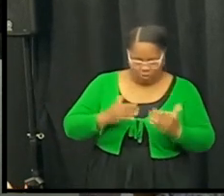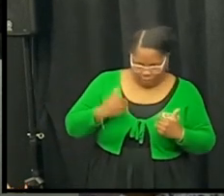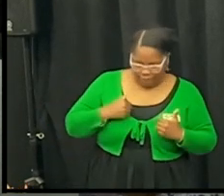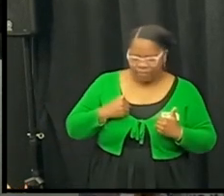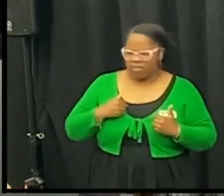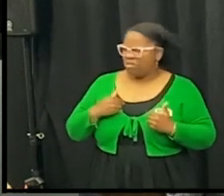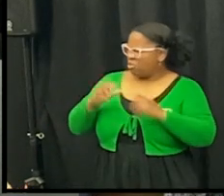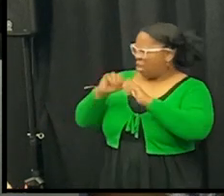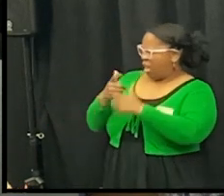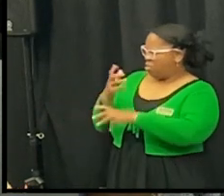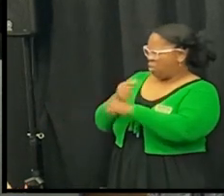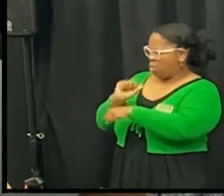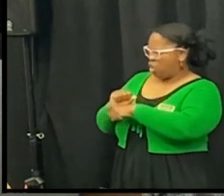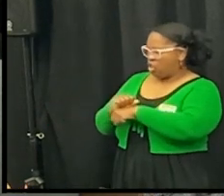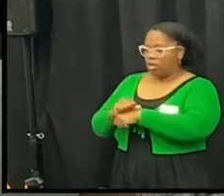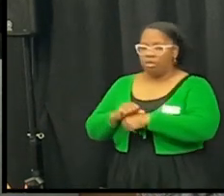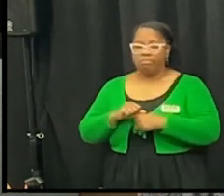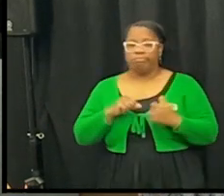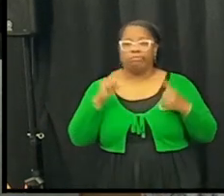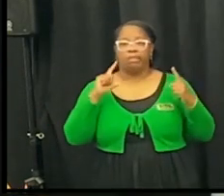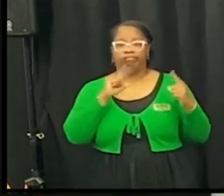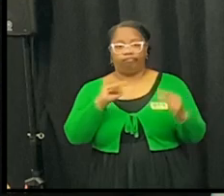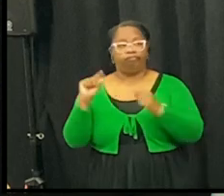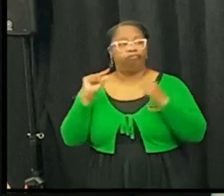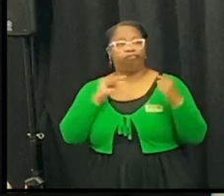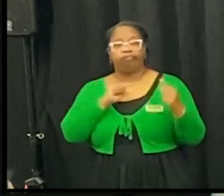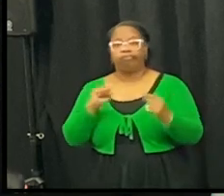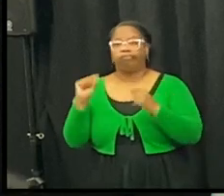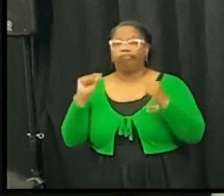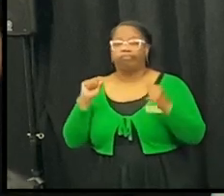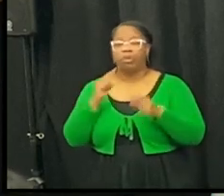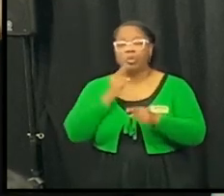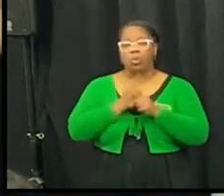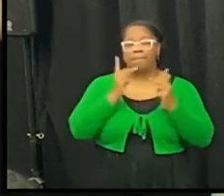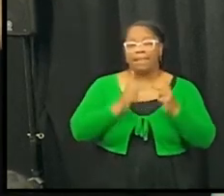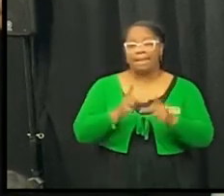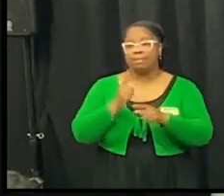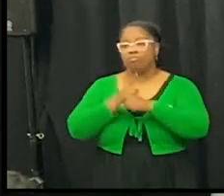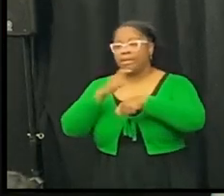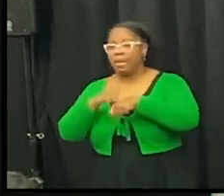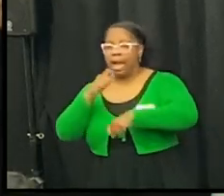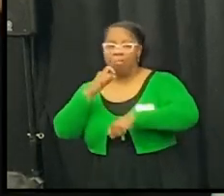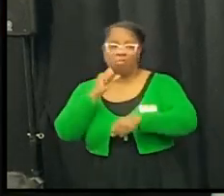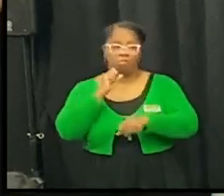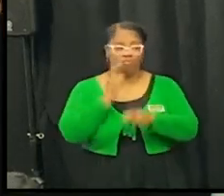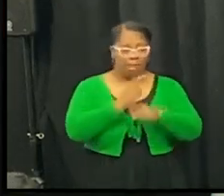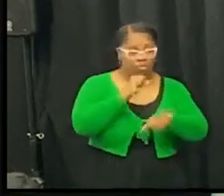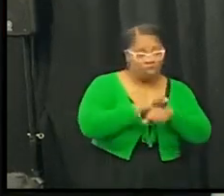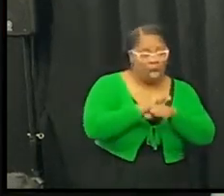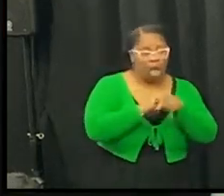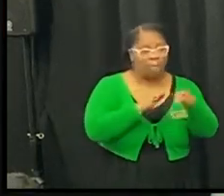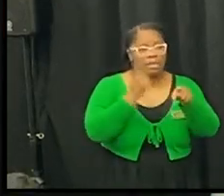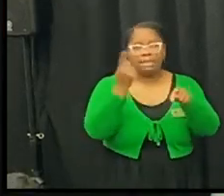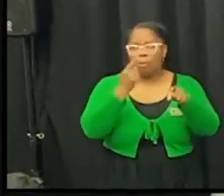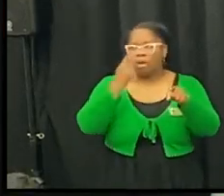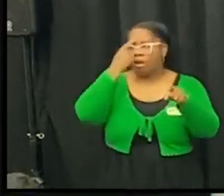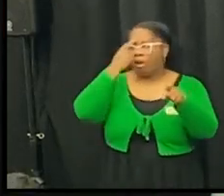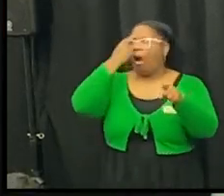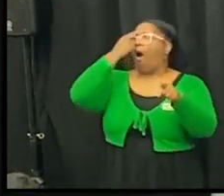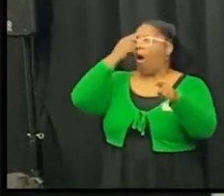So how do you get work? Word of mouth, being in the right place at the right time. Important. Doing the right gig and then being remembered and someone recommending you to do